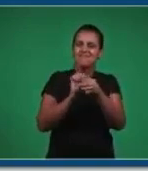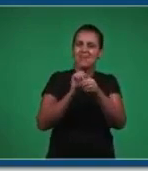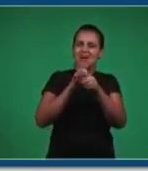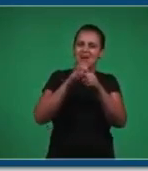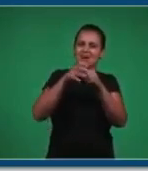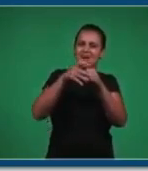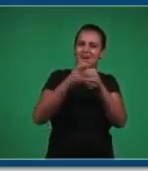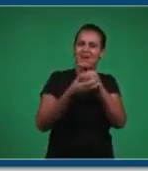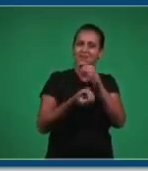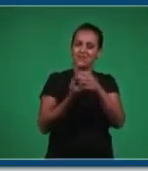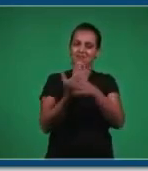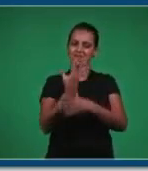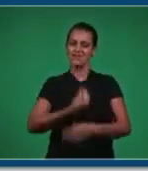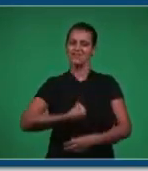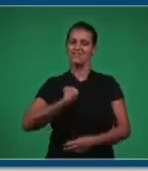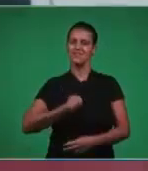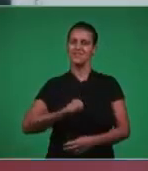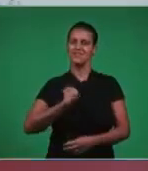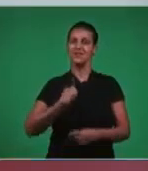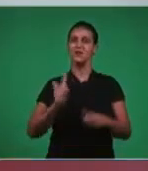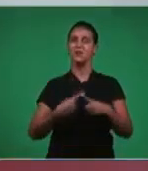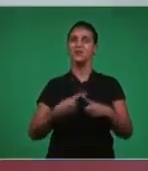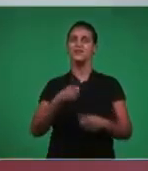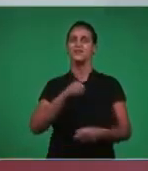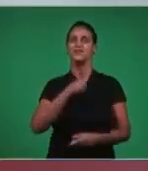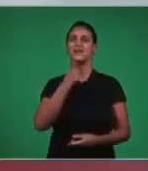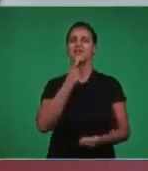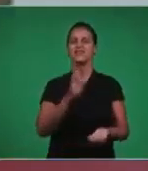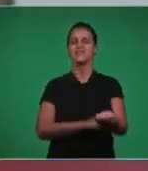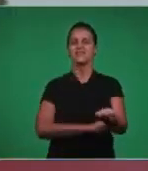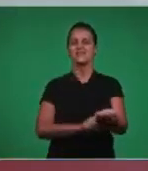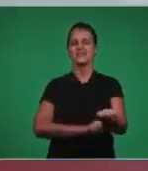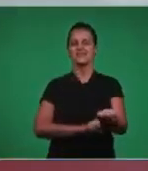the surface of that metal. It is the presence of the blood.